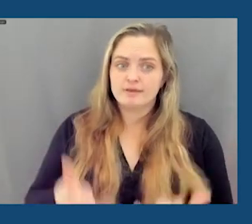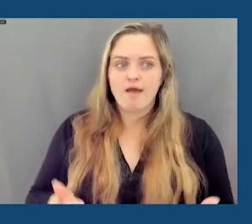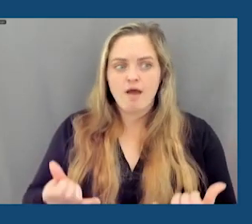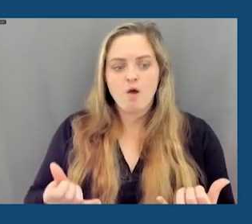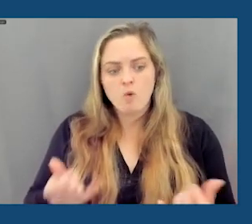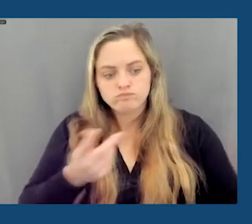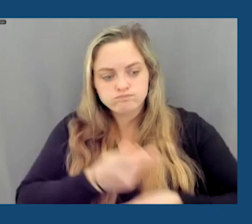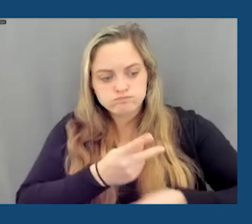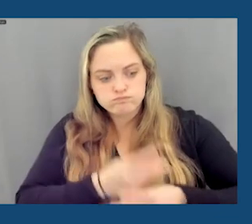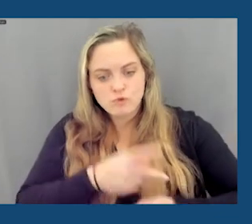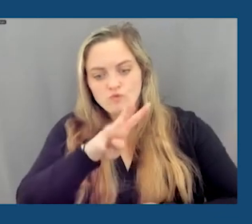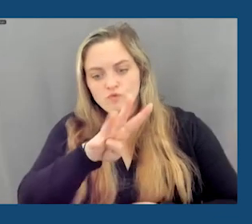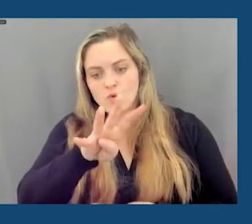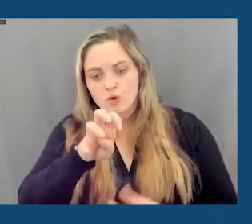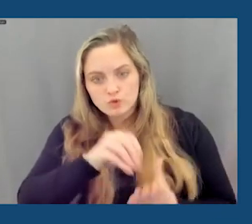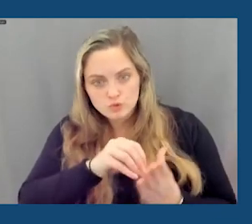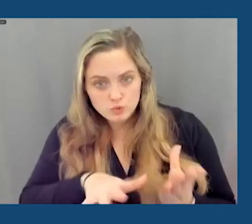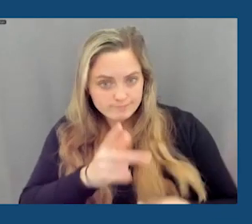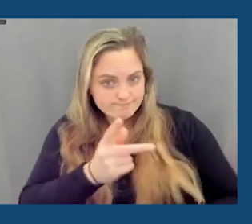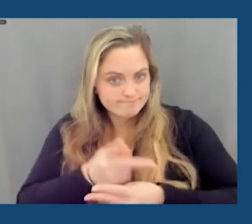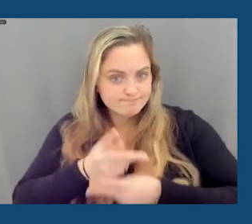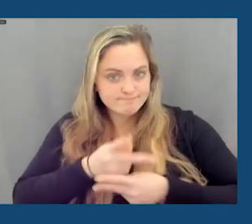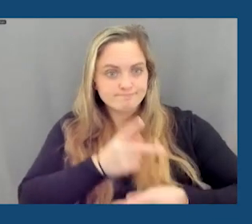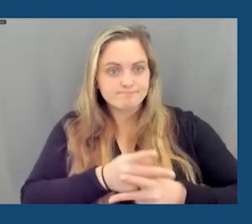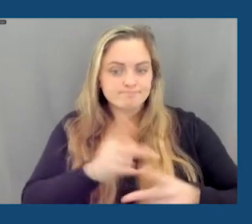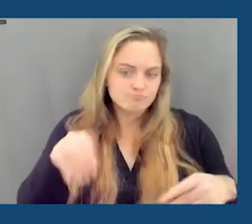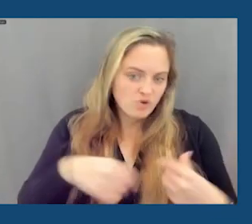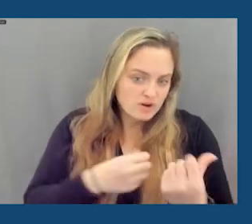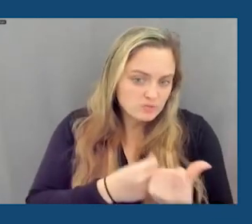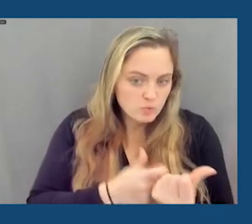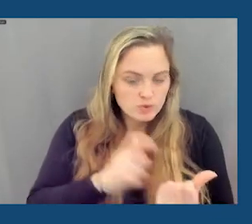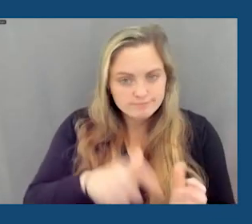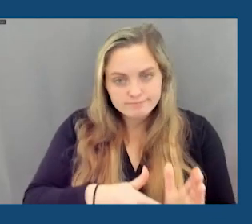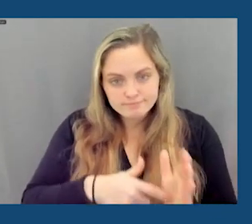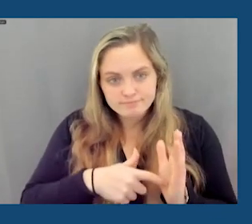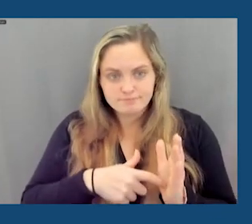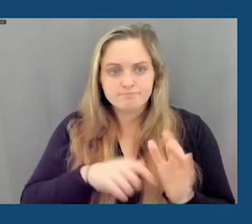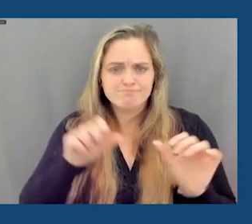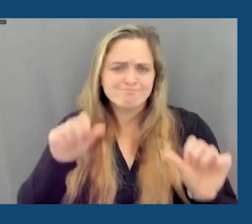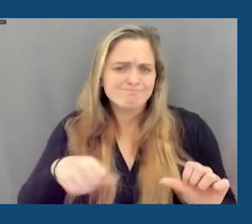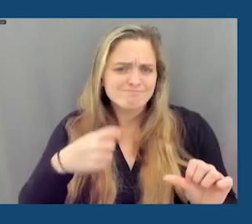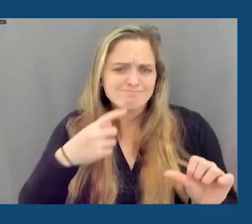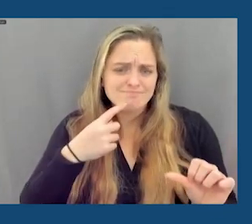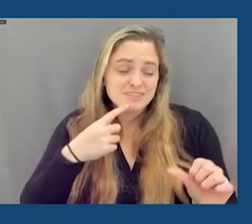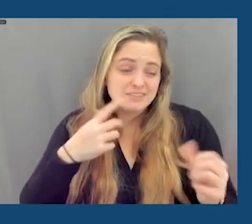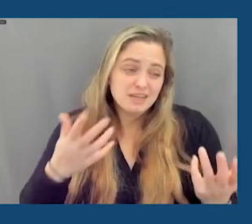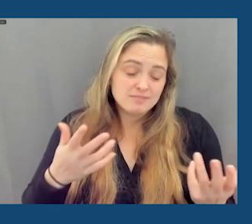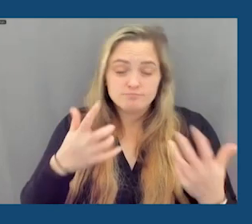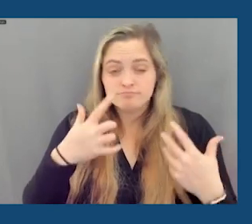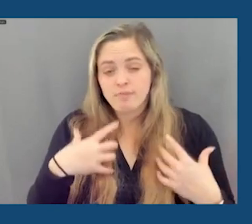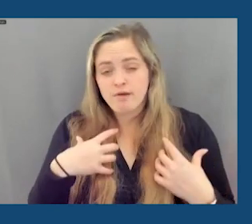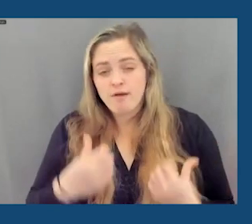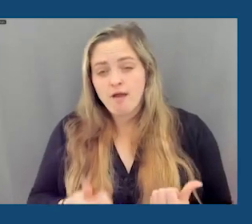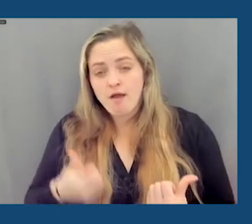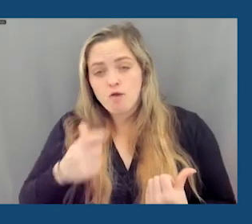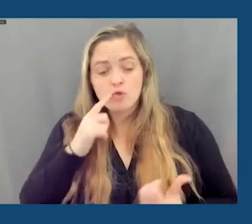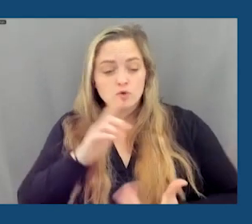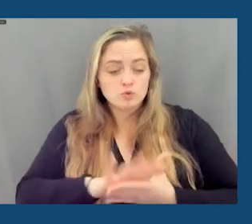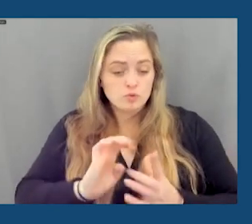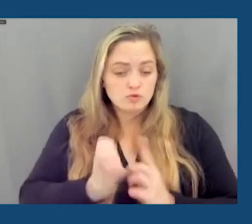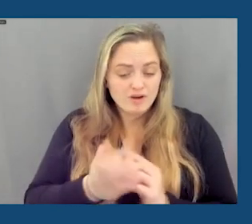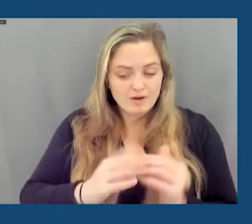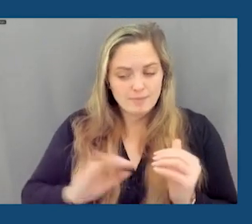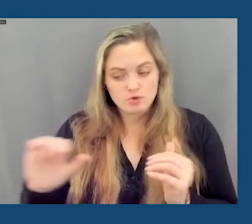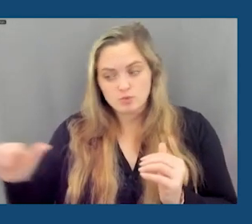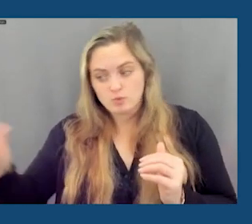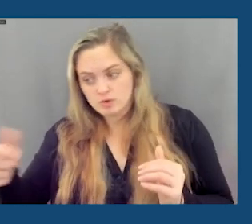400 students, taking care of them and give them the support they need. And I could say that this is a healthier school environment than many others that